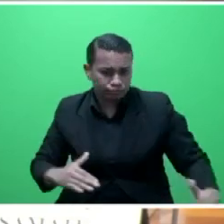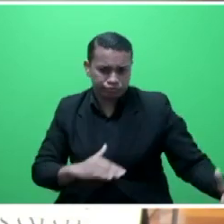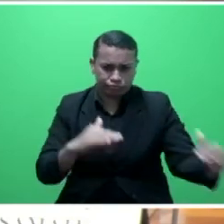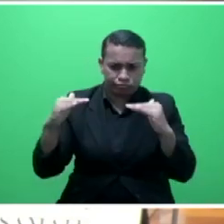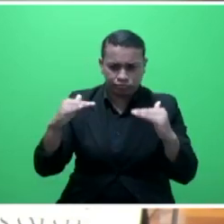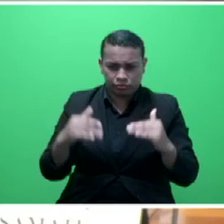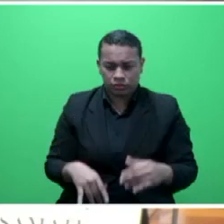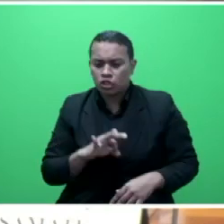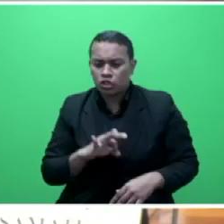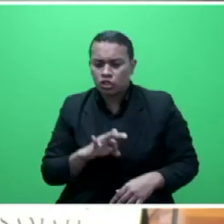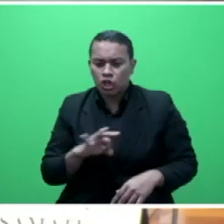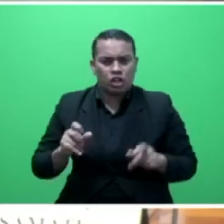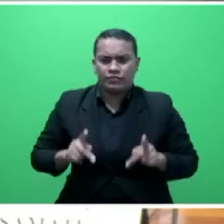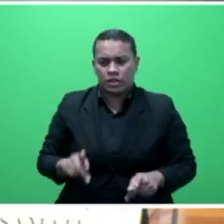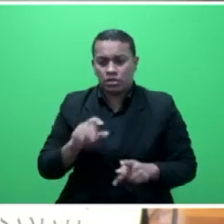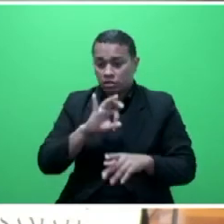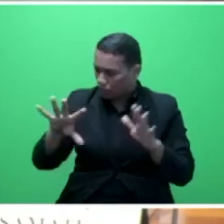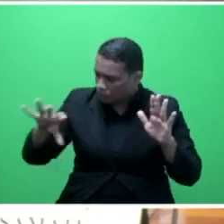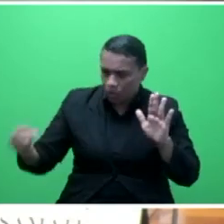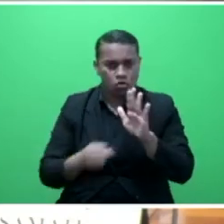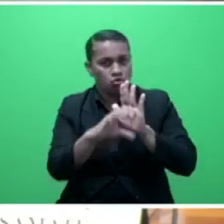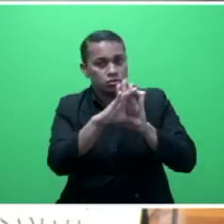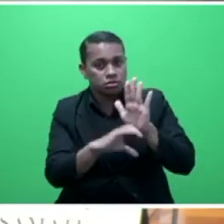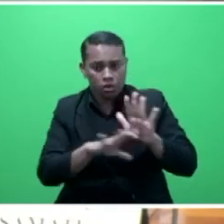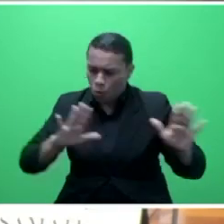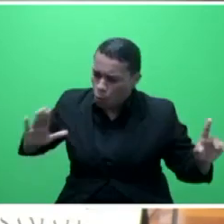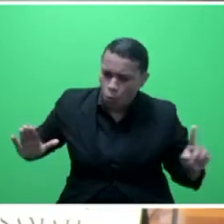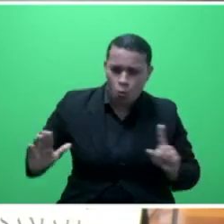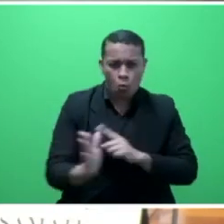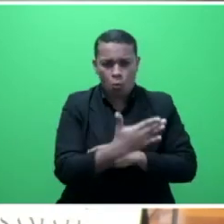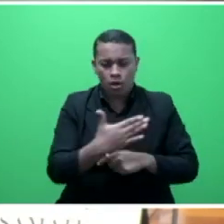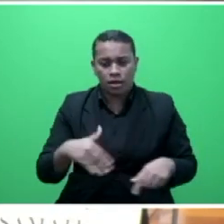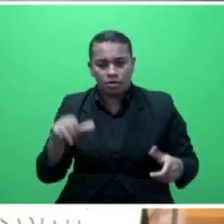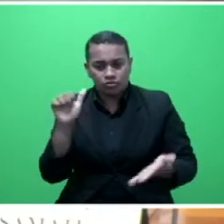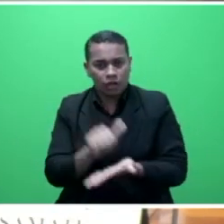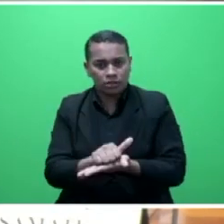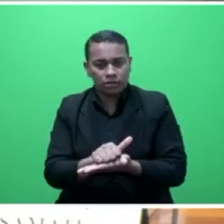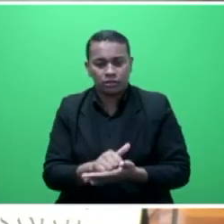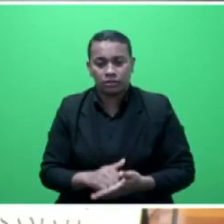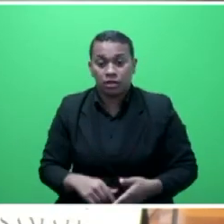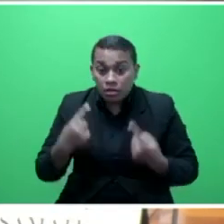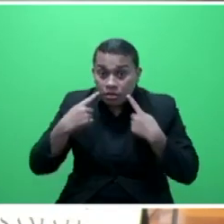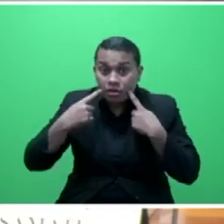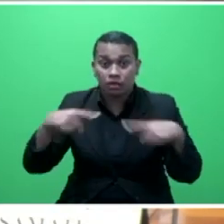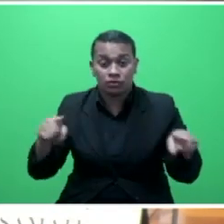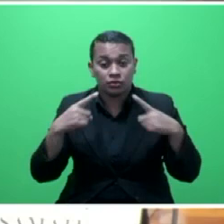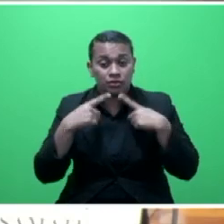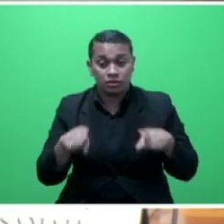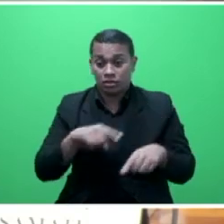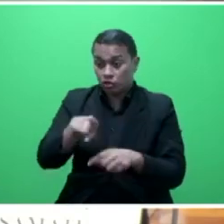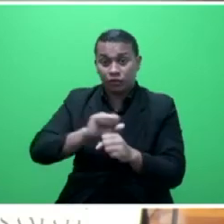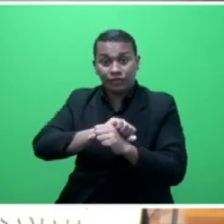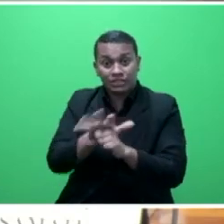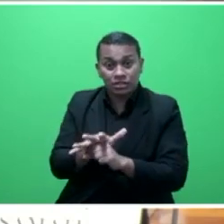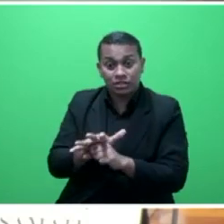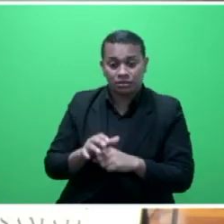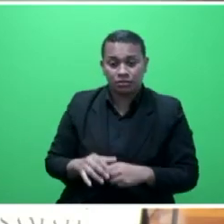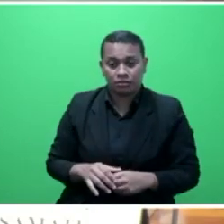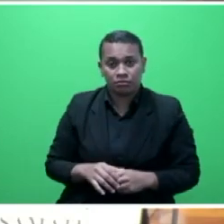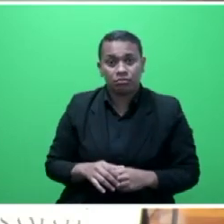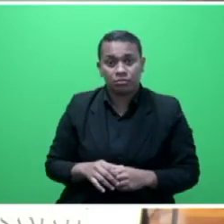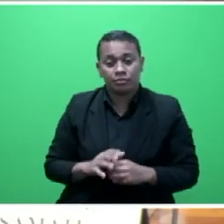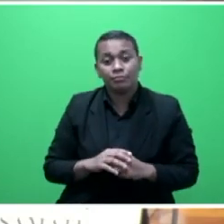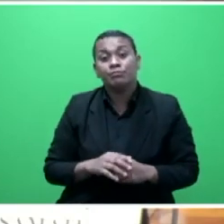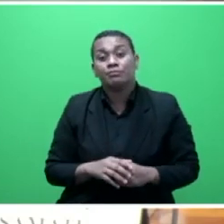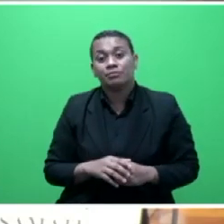by our Constitution, it is a fundamental right. As announced in the COVID-19 response budget, those who can pay their water